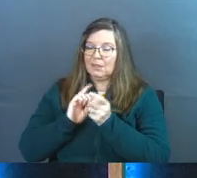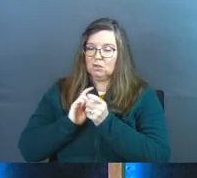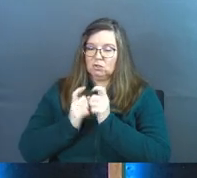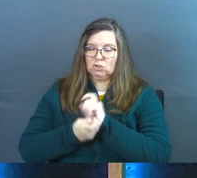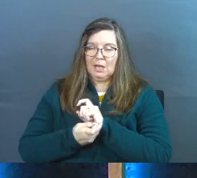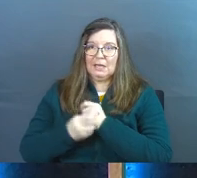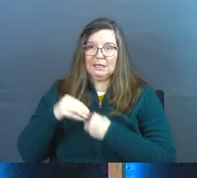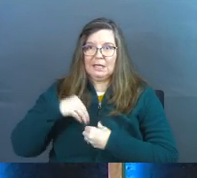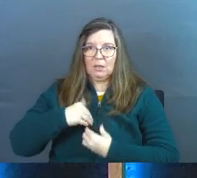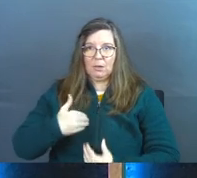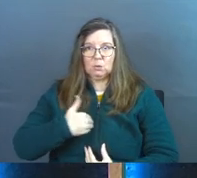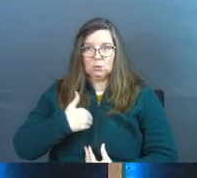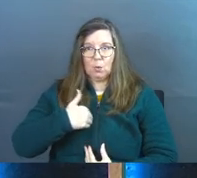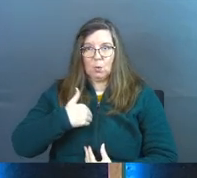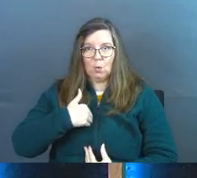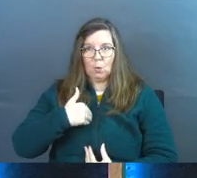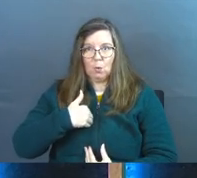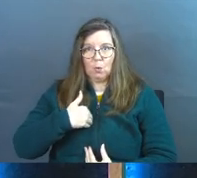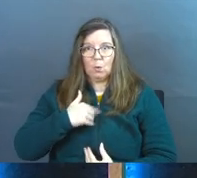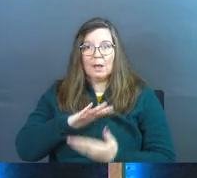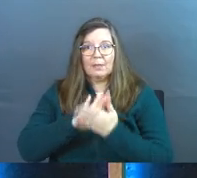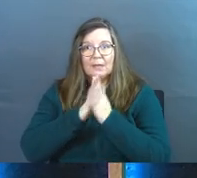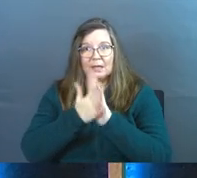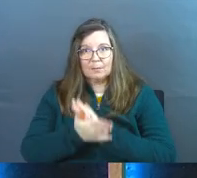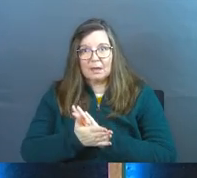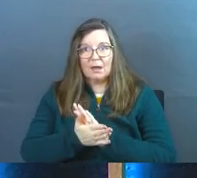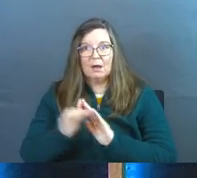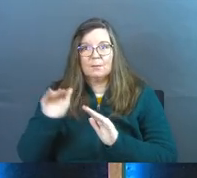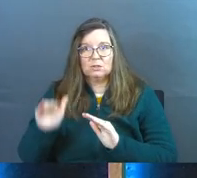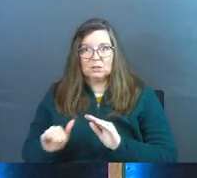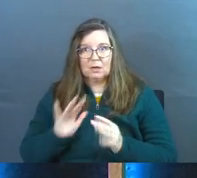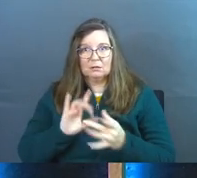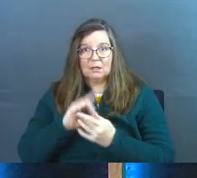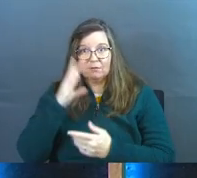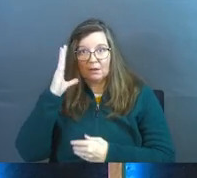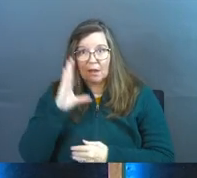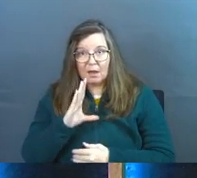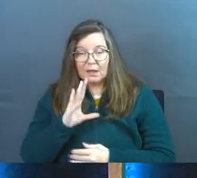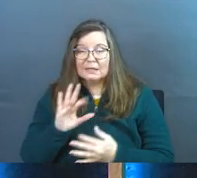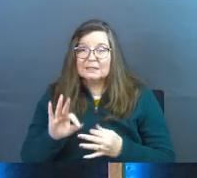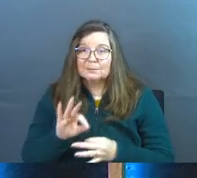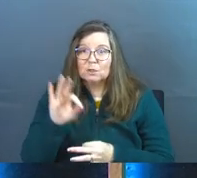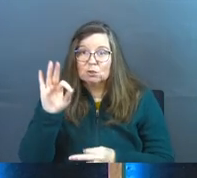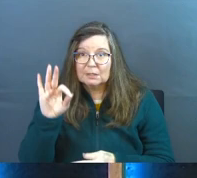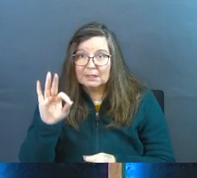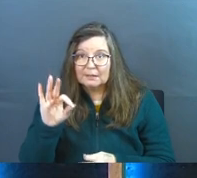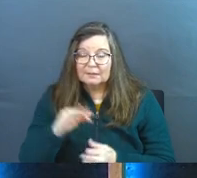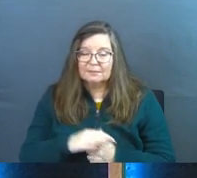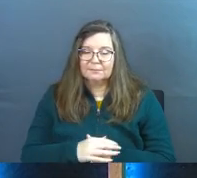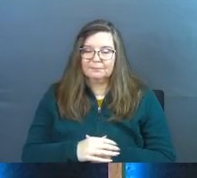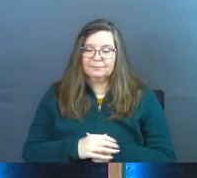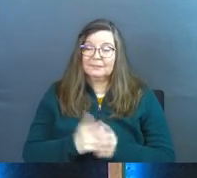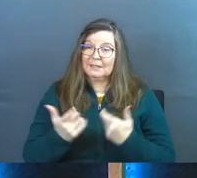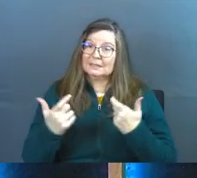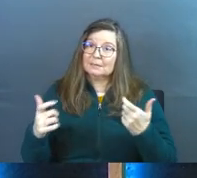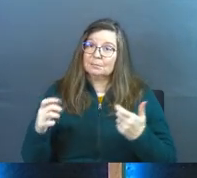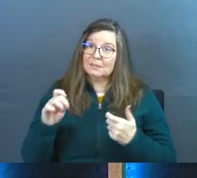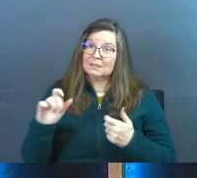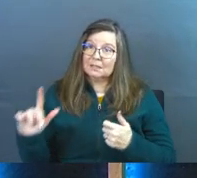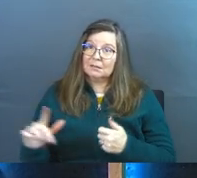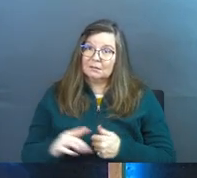that happens in their soul, and they become a child of God spiritually. It's a big